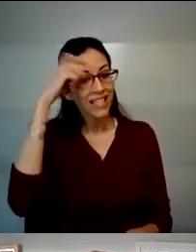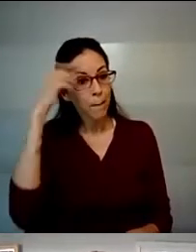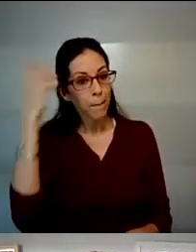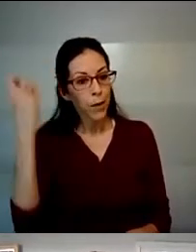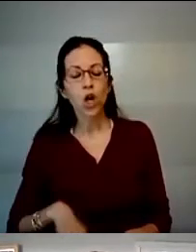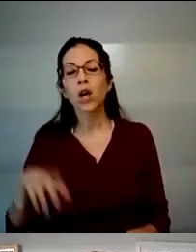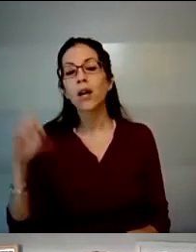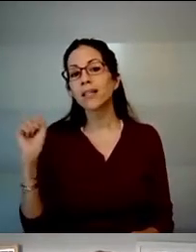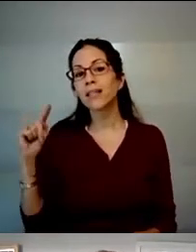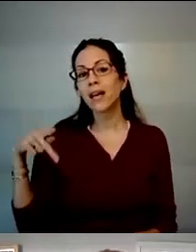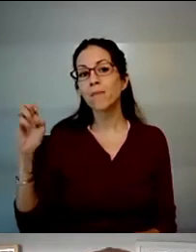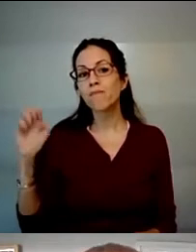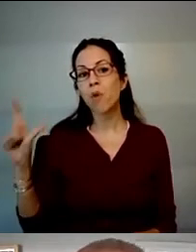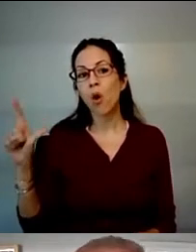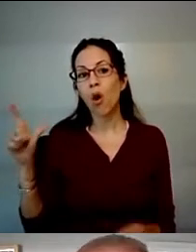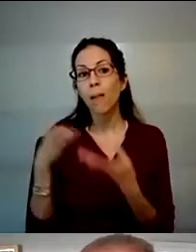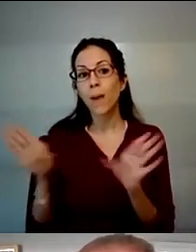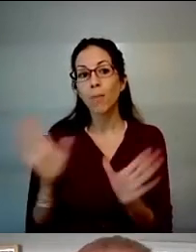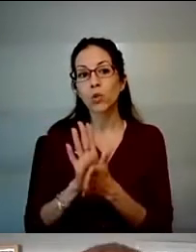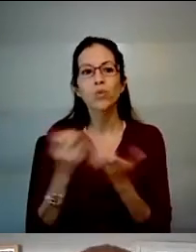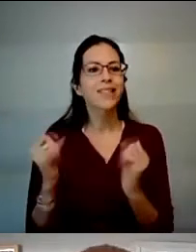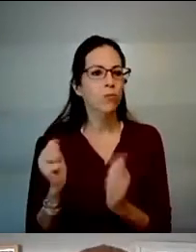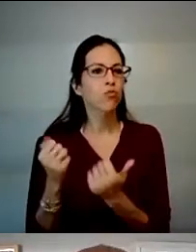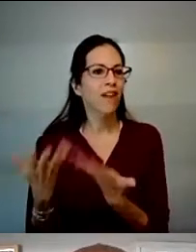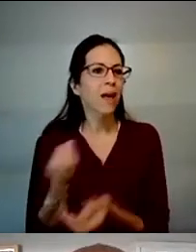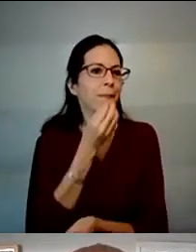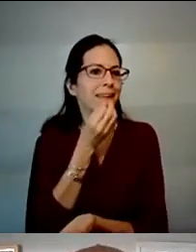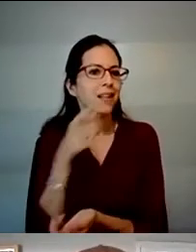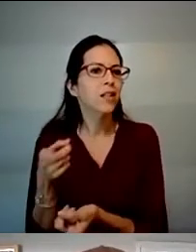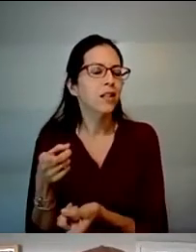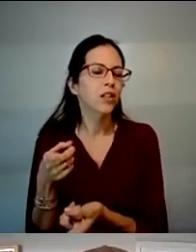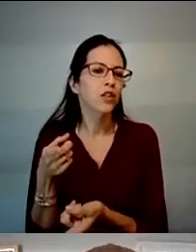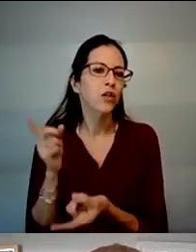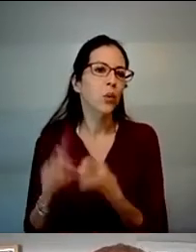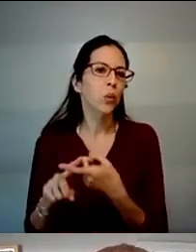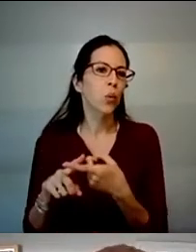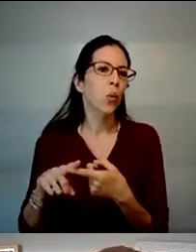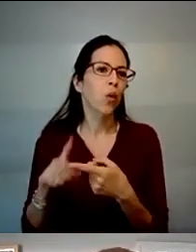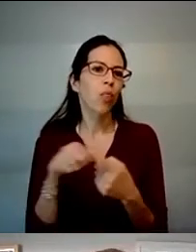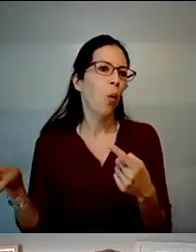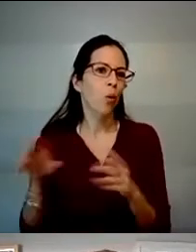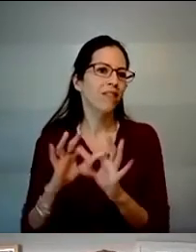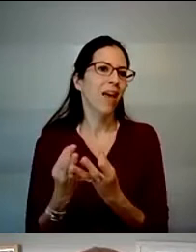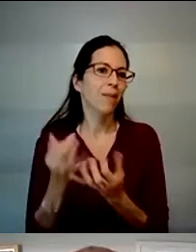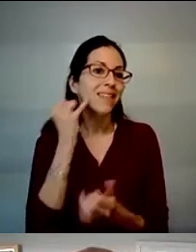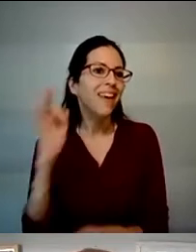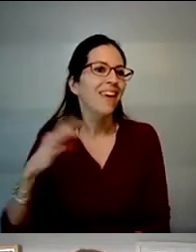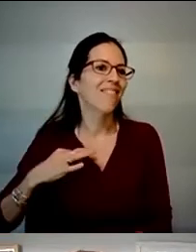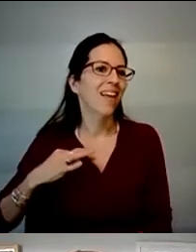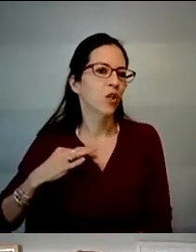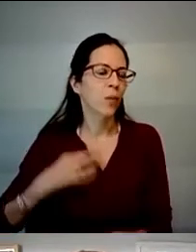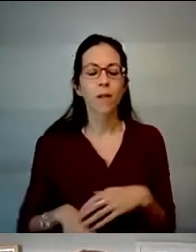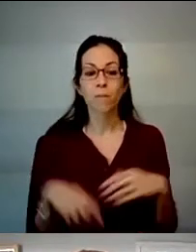Schools give out meals to, you know, eligible families. And so we just